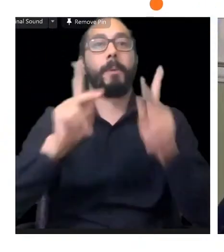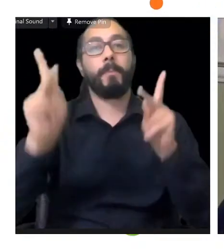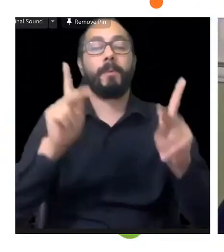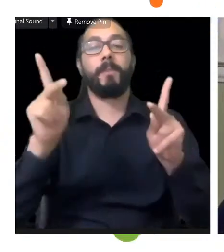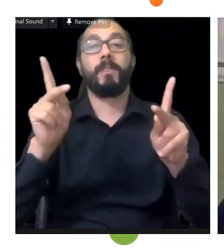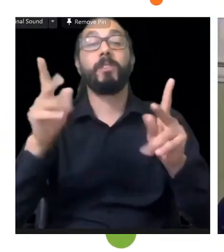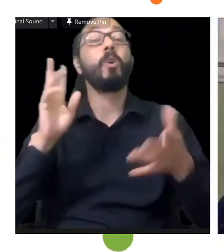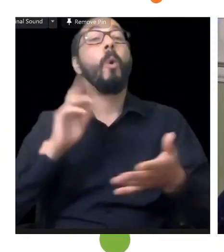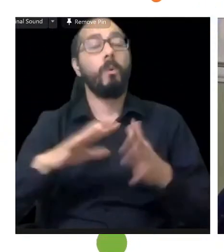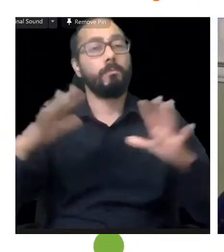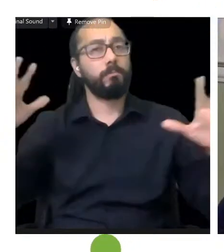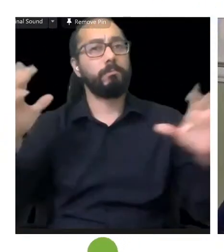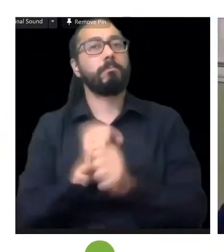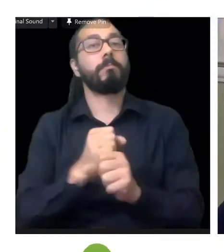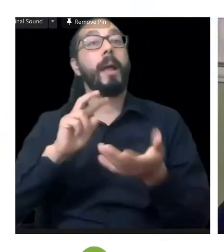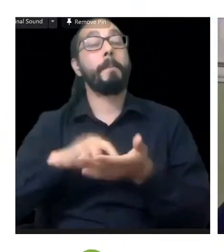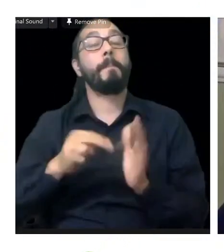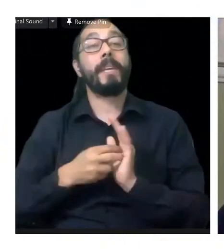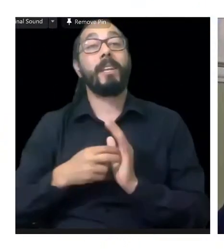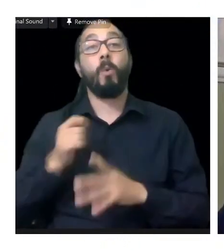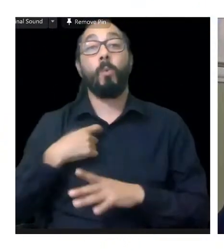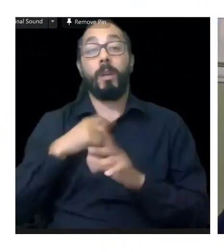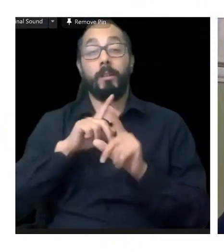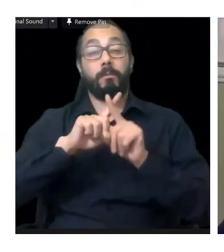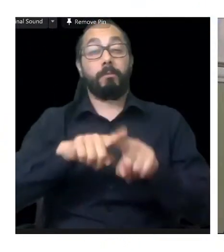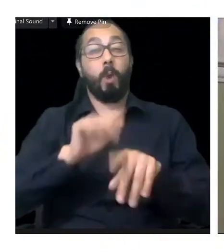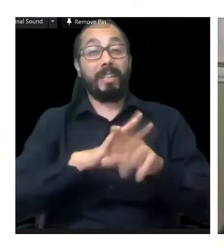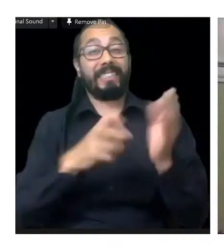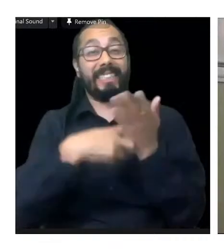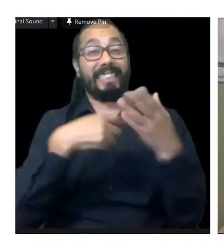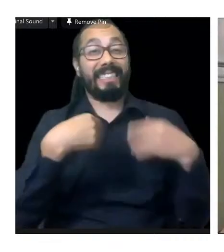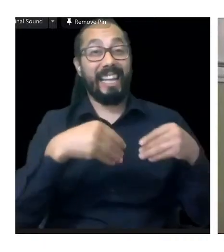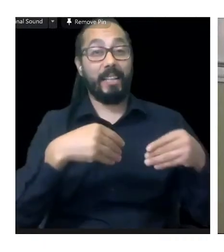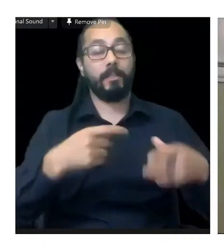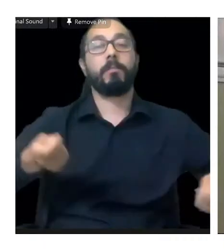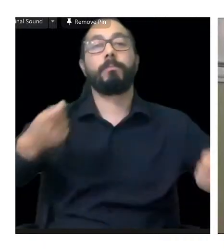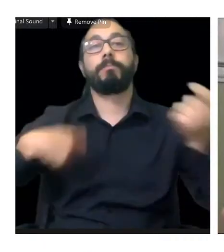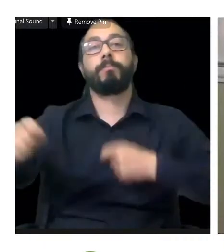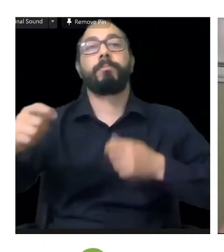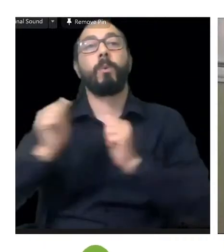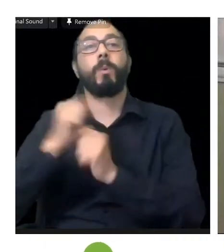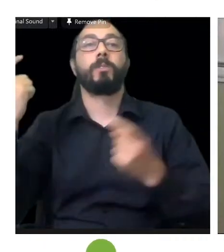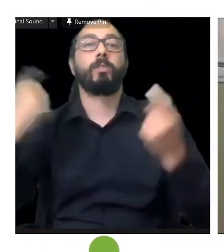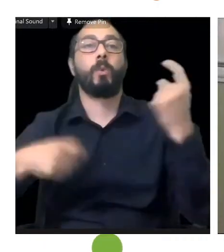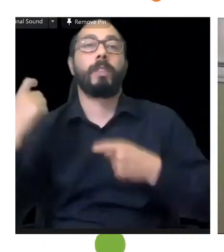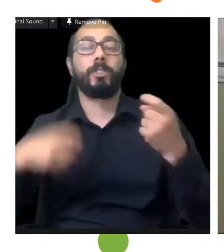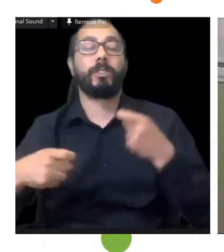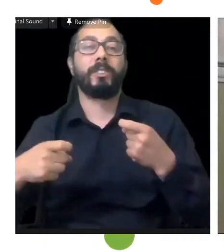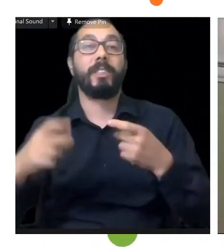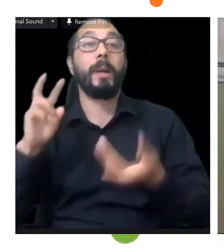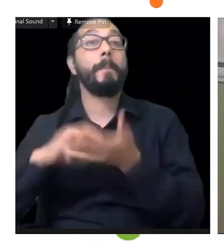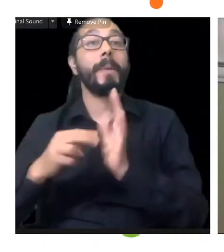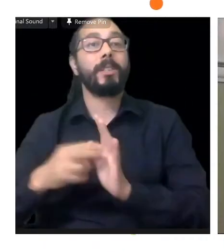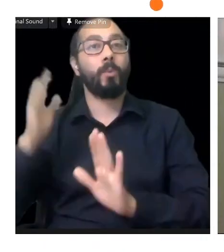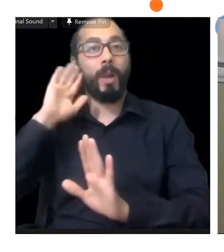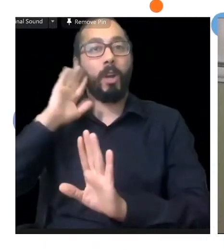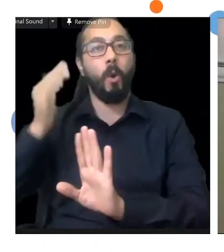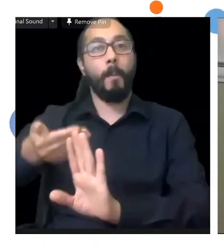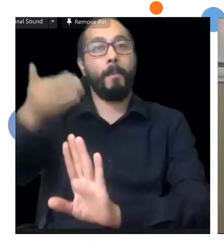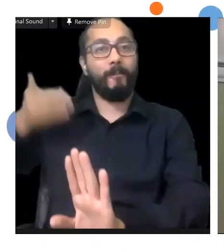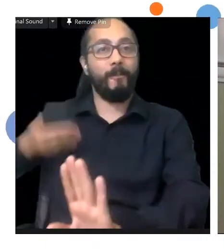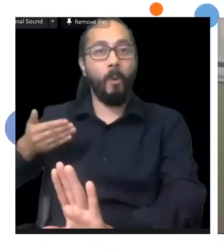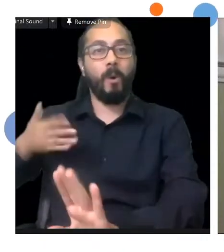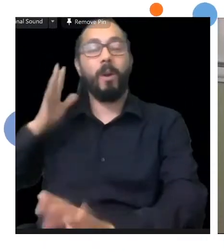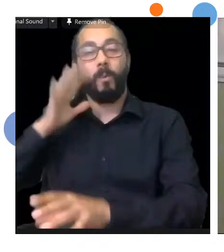were so reliant on and instead substituting this donation. So essentially we know we're getting it in advance, meaning we can just budget for it.